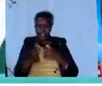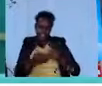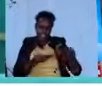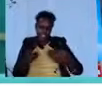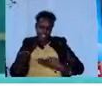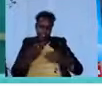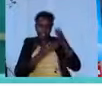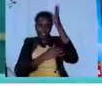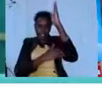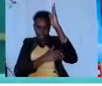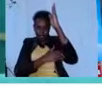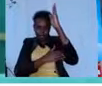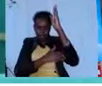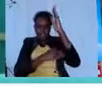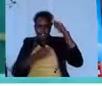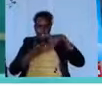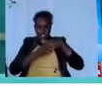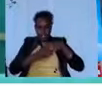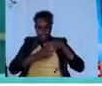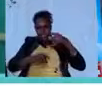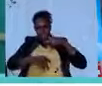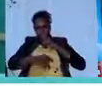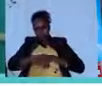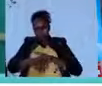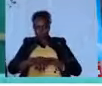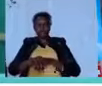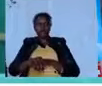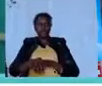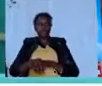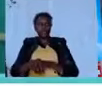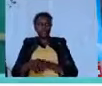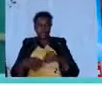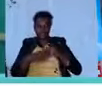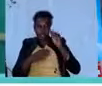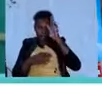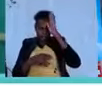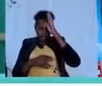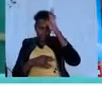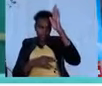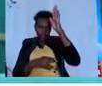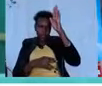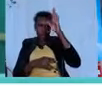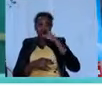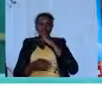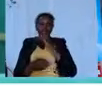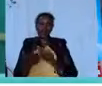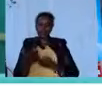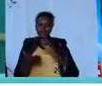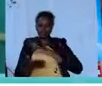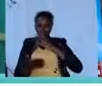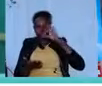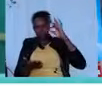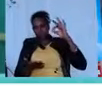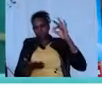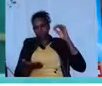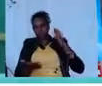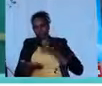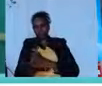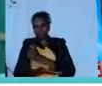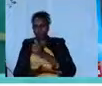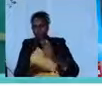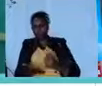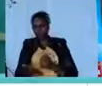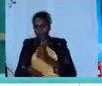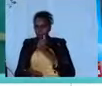serving Him in seasons and out of season. In the name of God, the Father, the Son, and the Holy